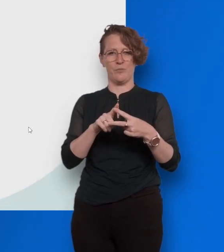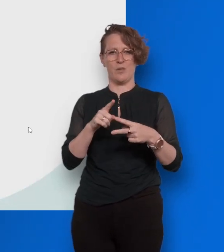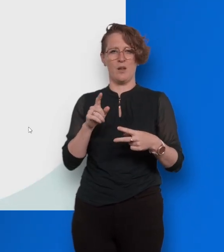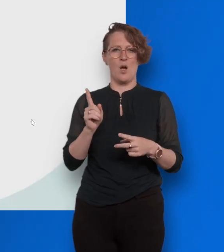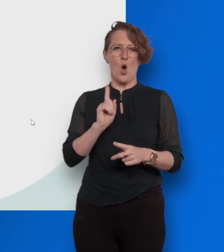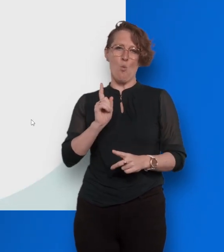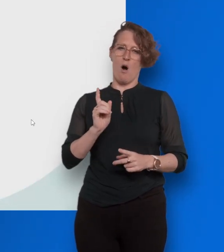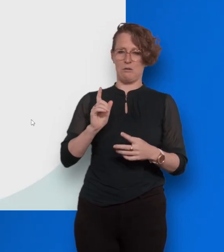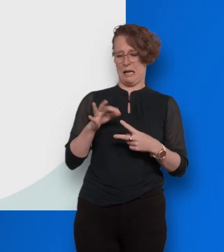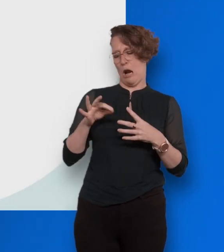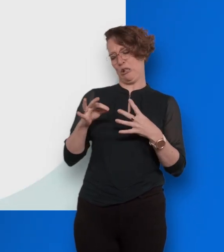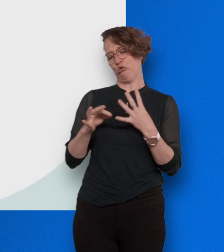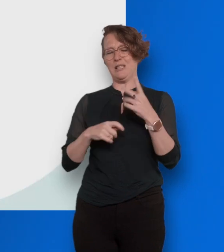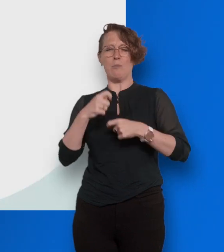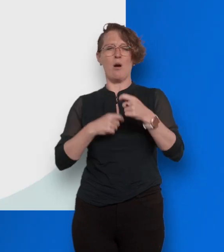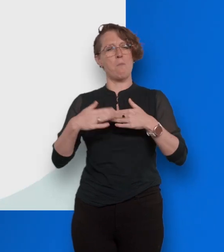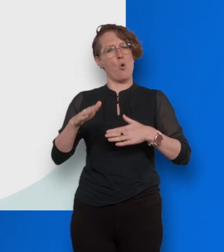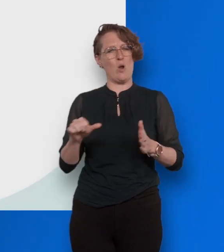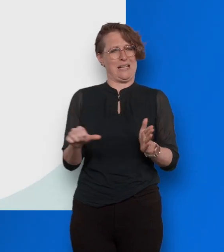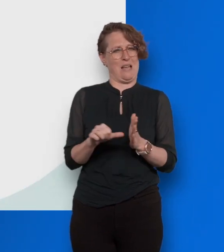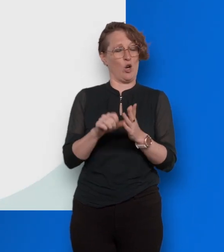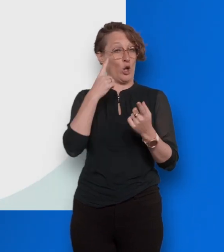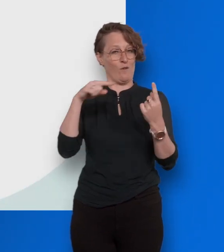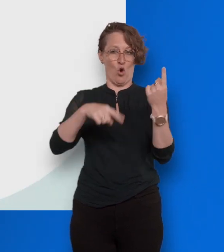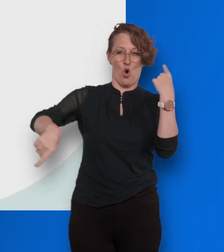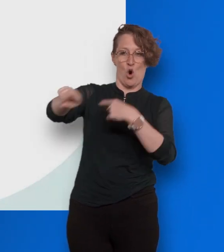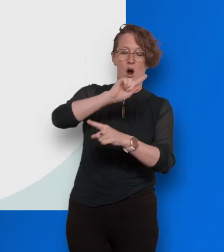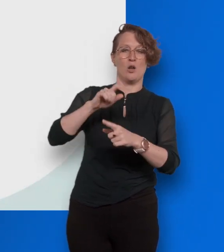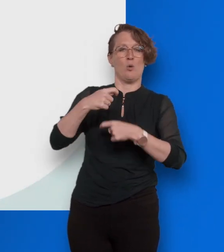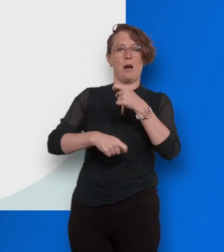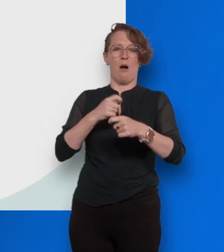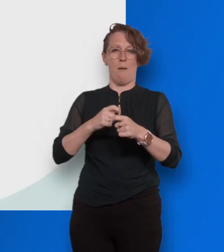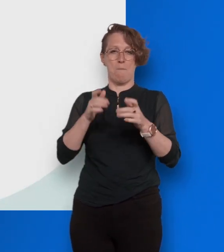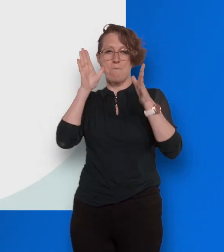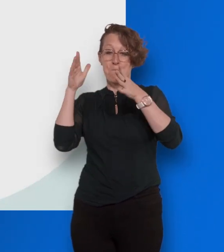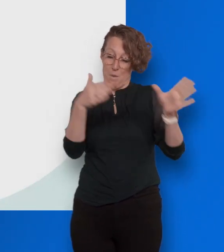make it harder for you to be unbiased?